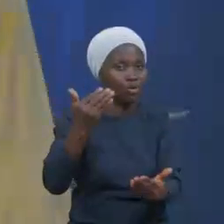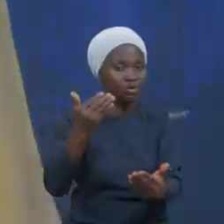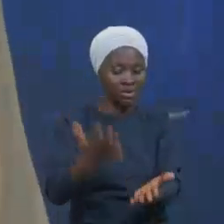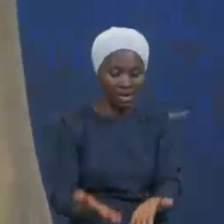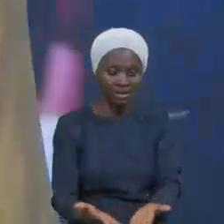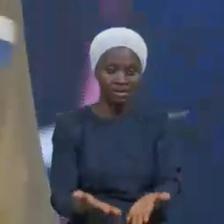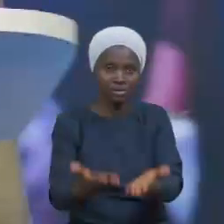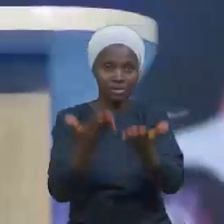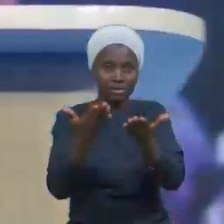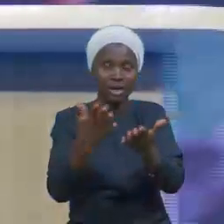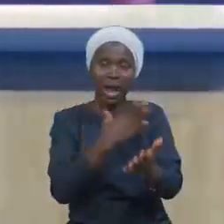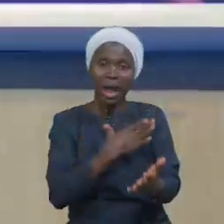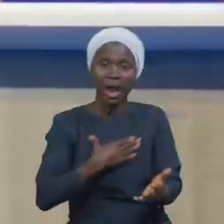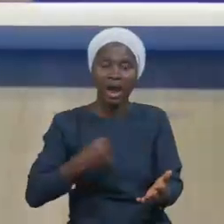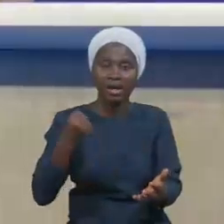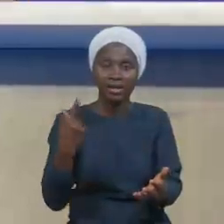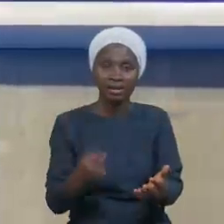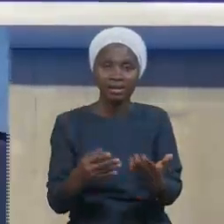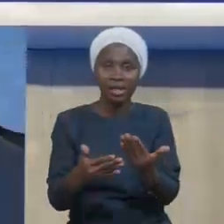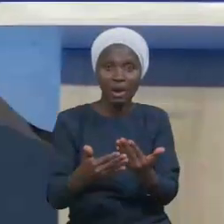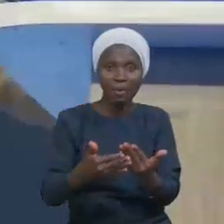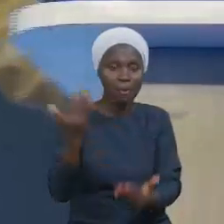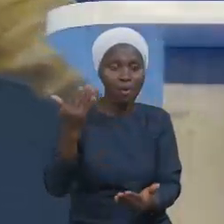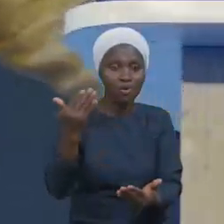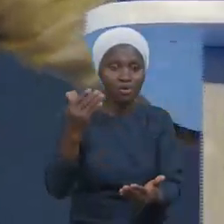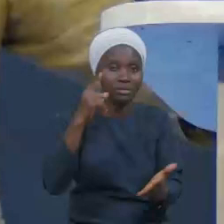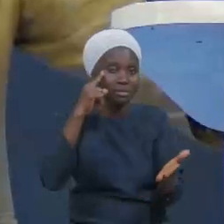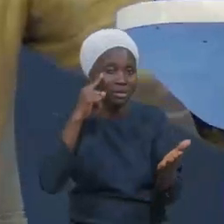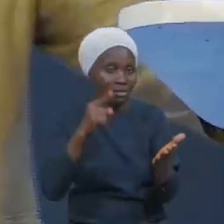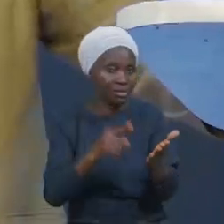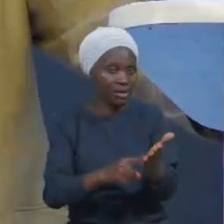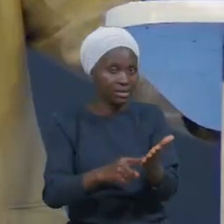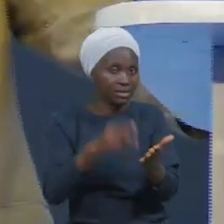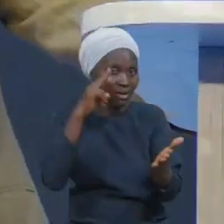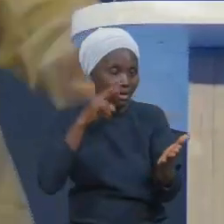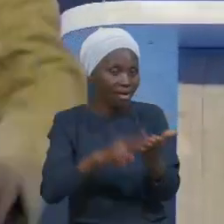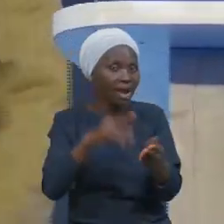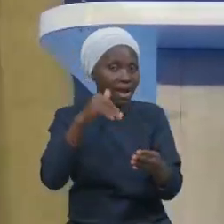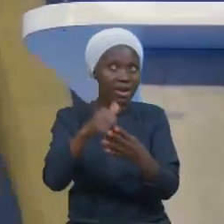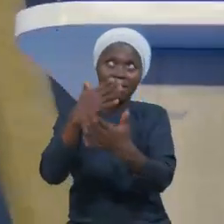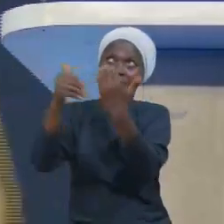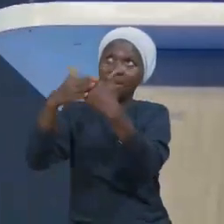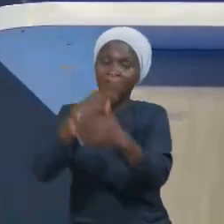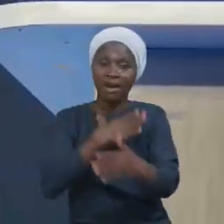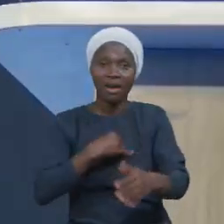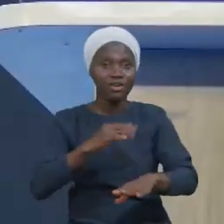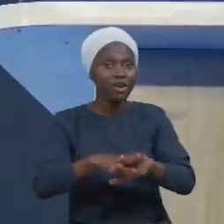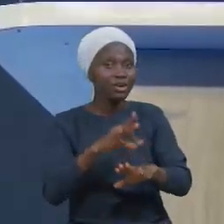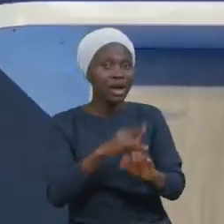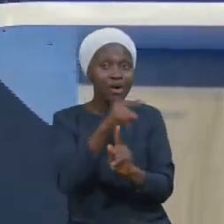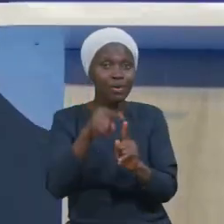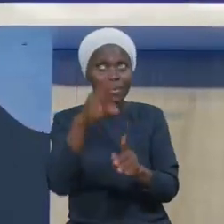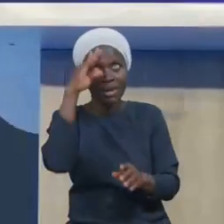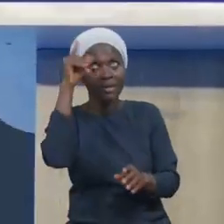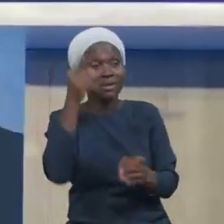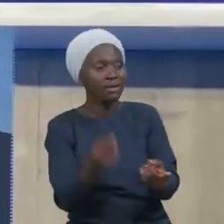exalted, and the most recognized in heaven and on earth, when he comes and he